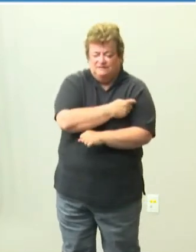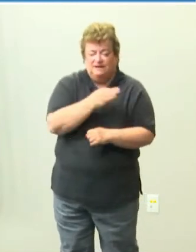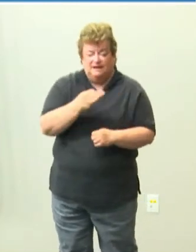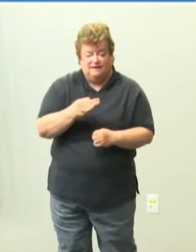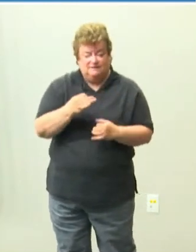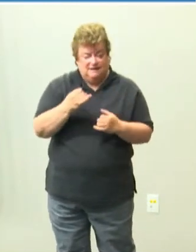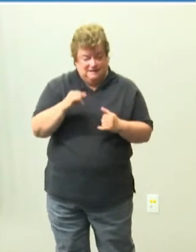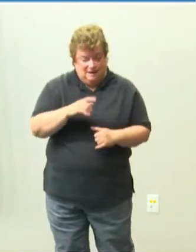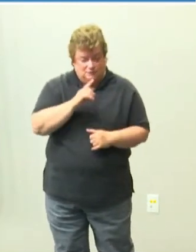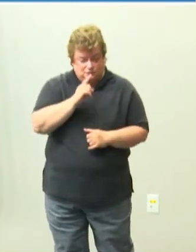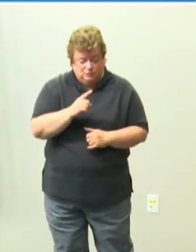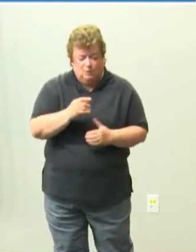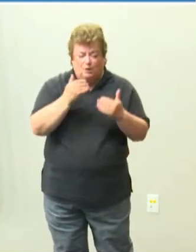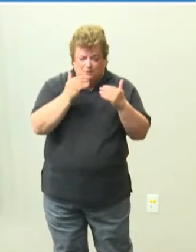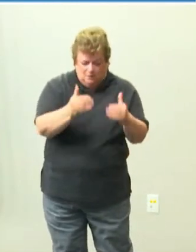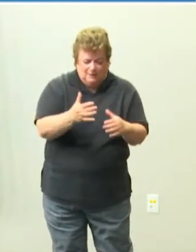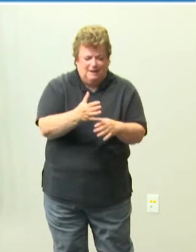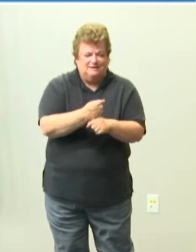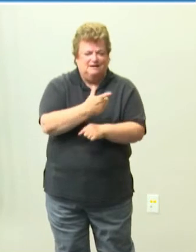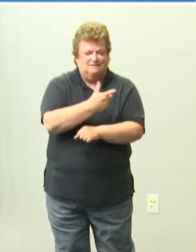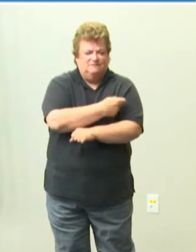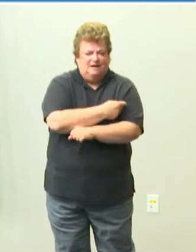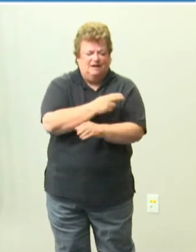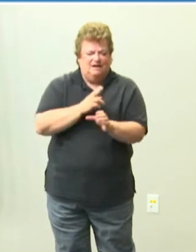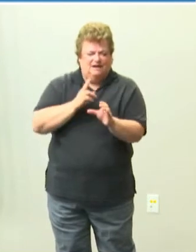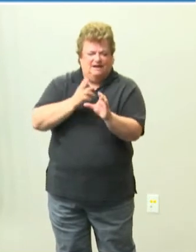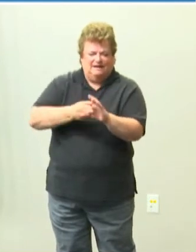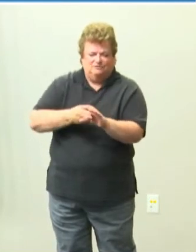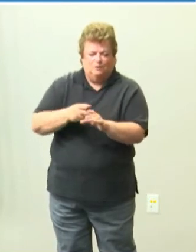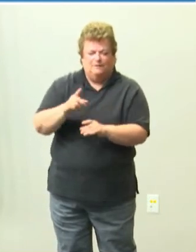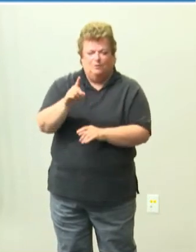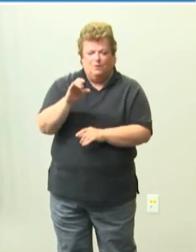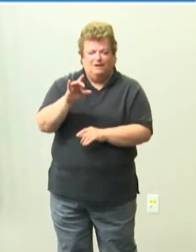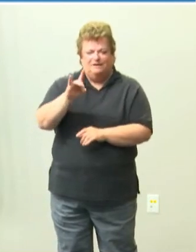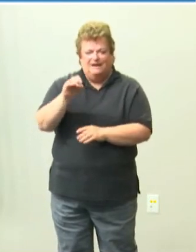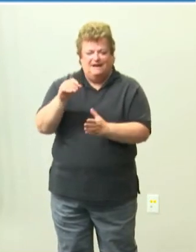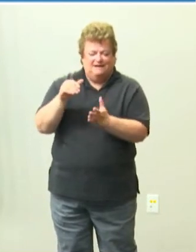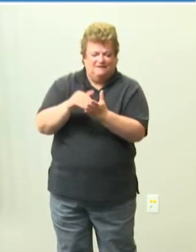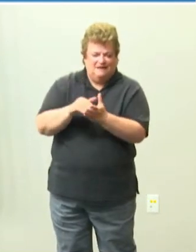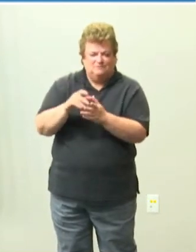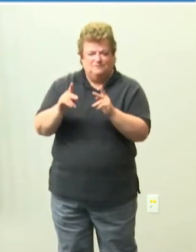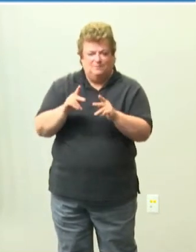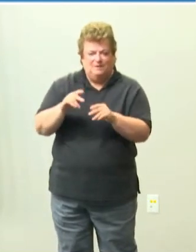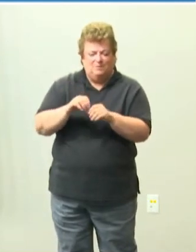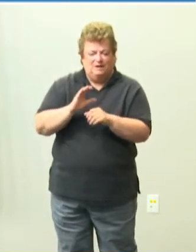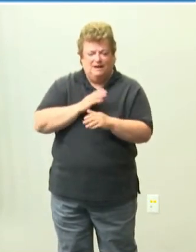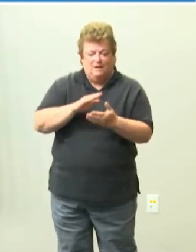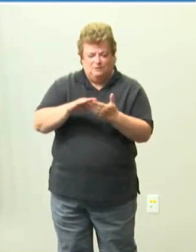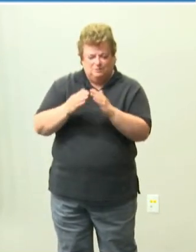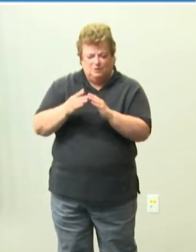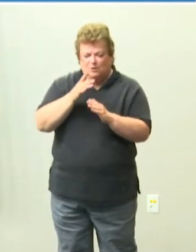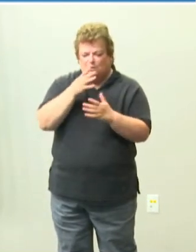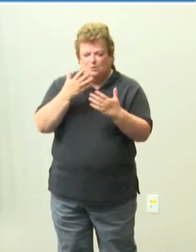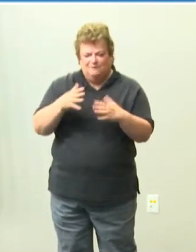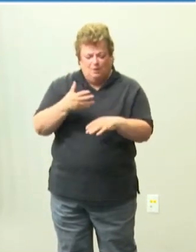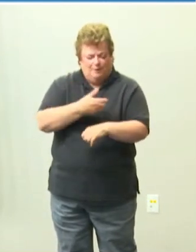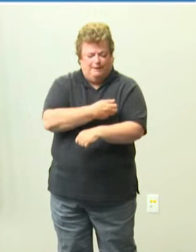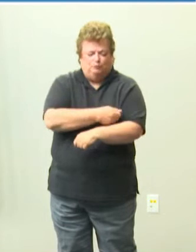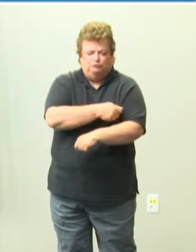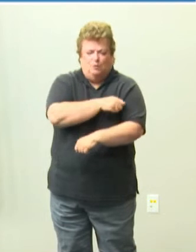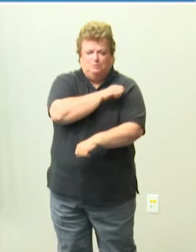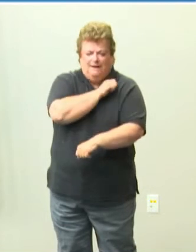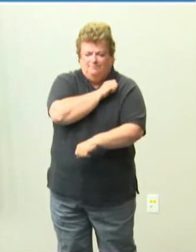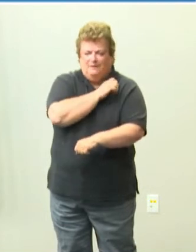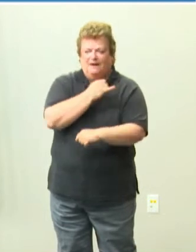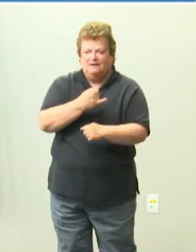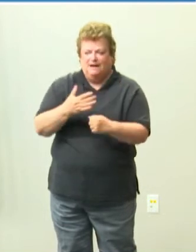vaccine now and join the almost 180,000 members of our community who have already rolled up their sleeves and are